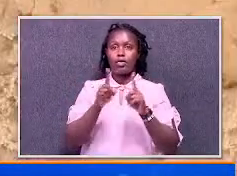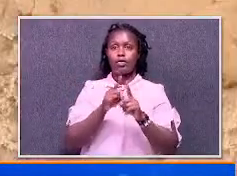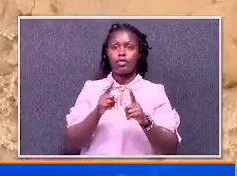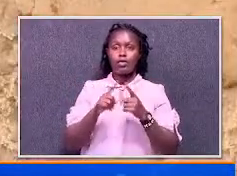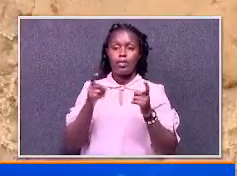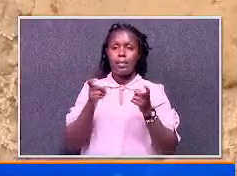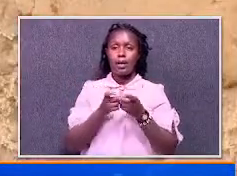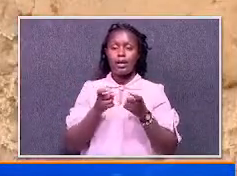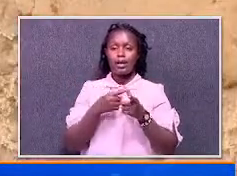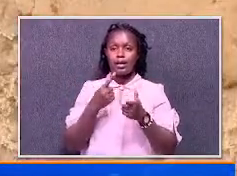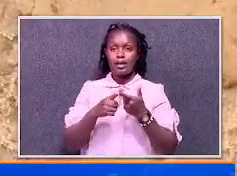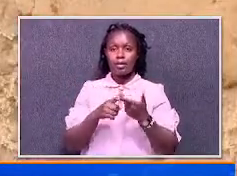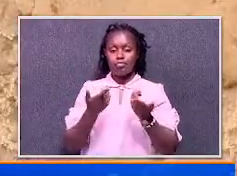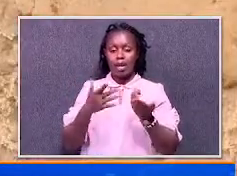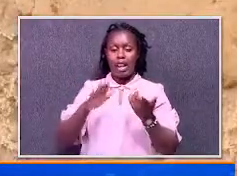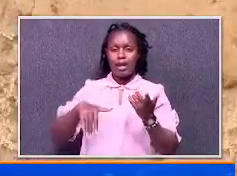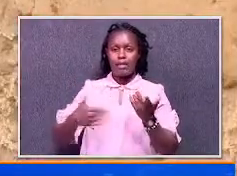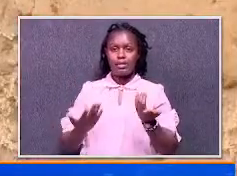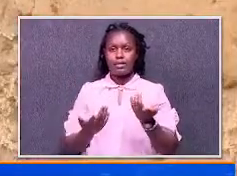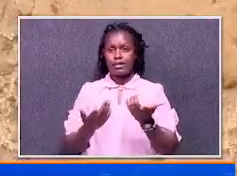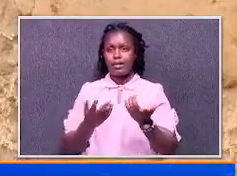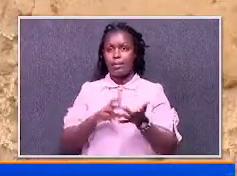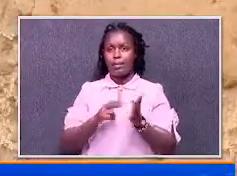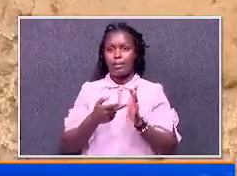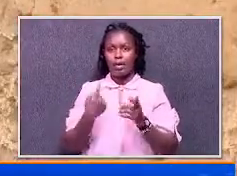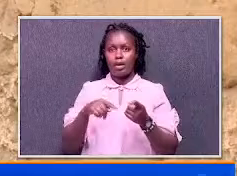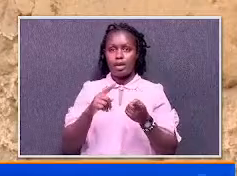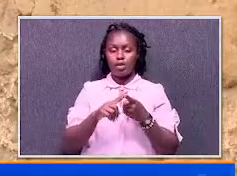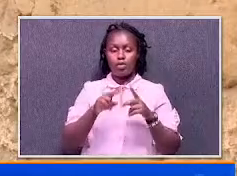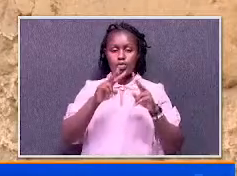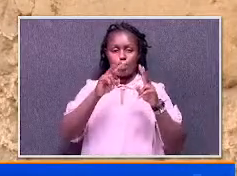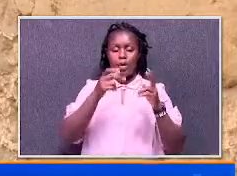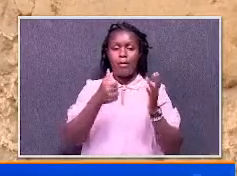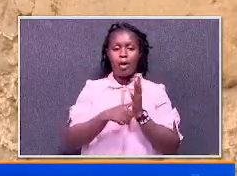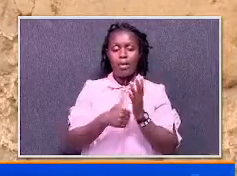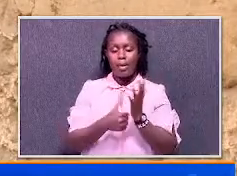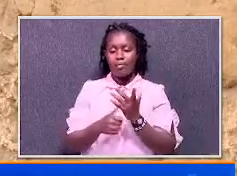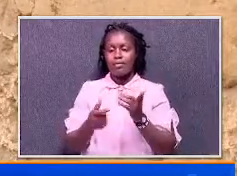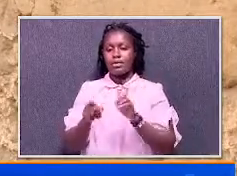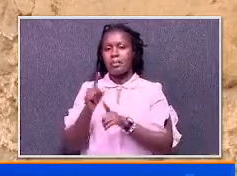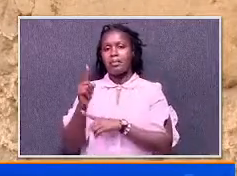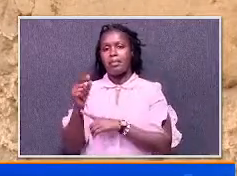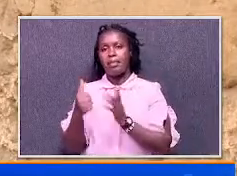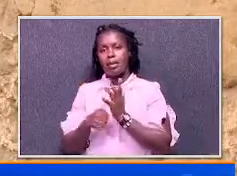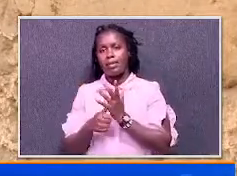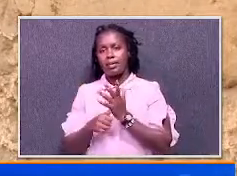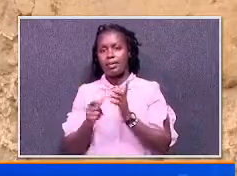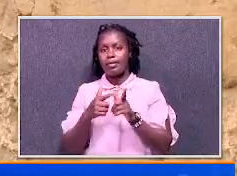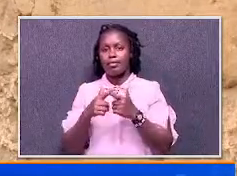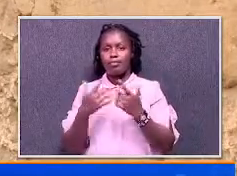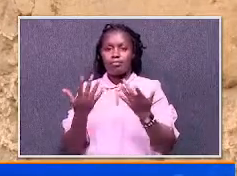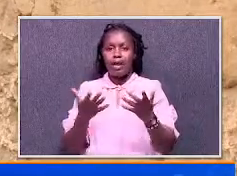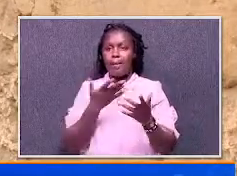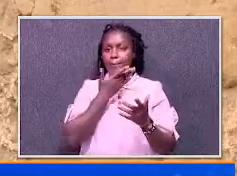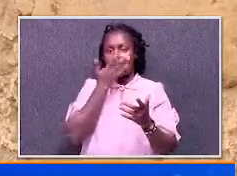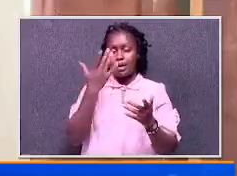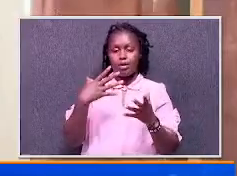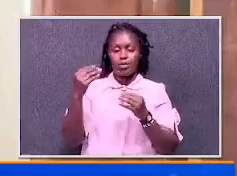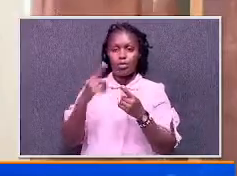ulikuwa humleti wewe. Hasa wewe ushako na mashaka na yeye na mashaka. Ndio sasa afadhali